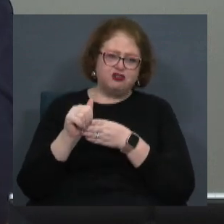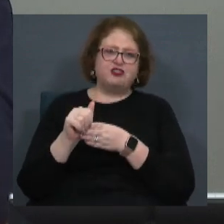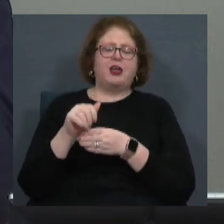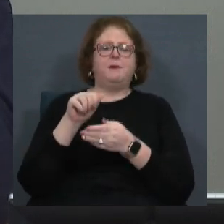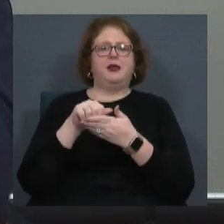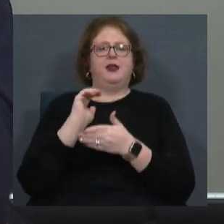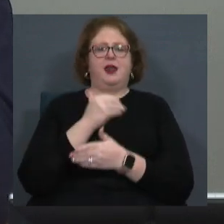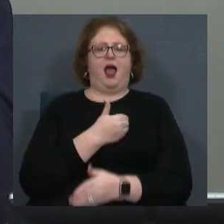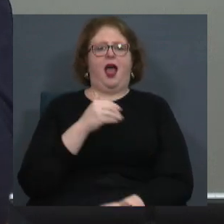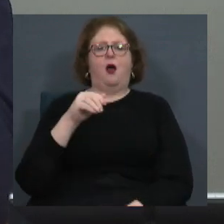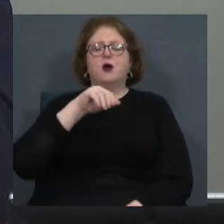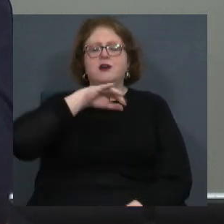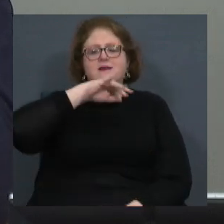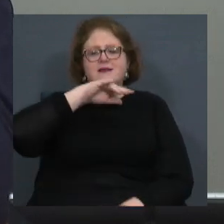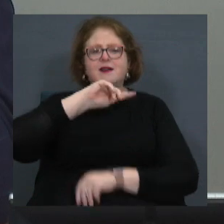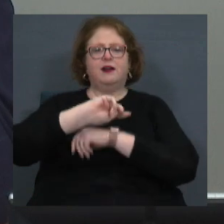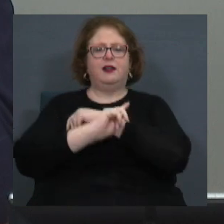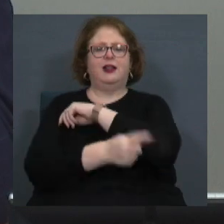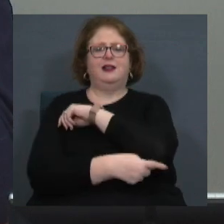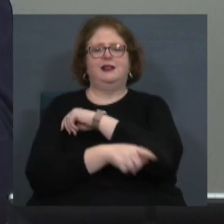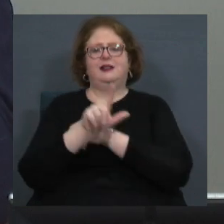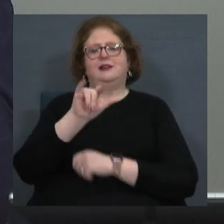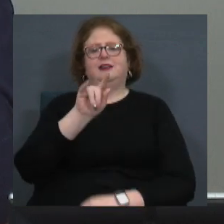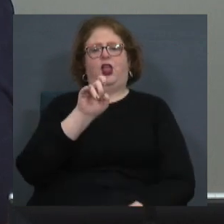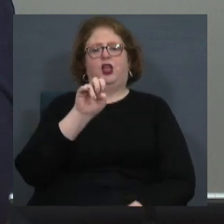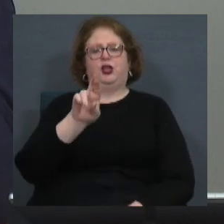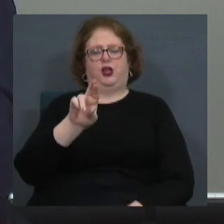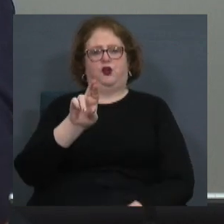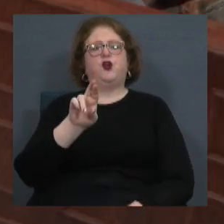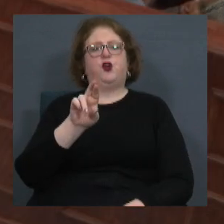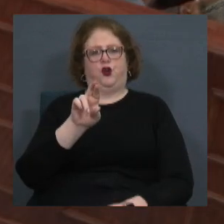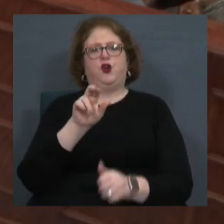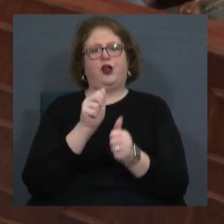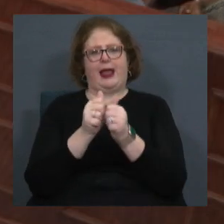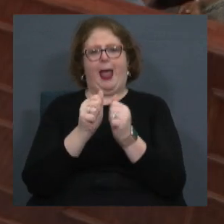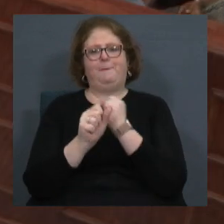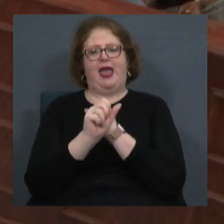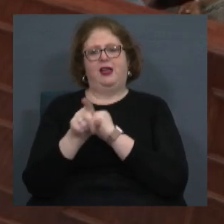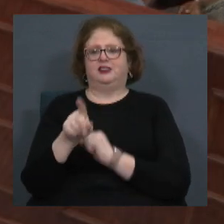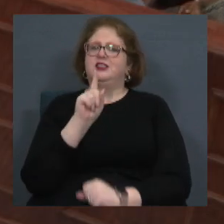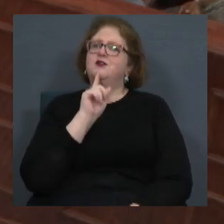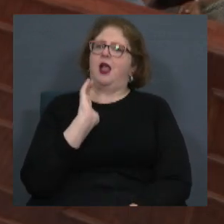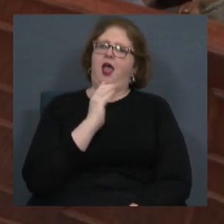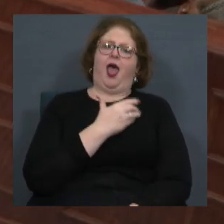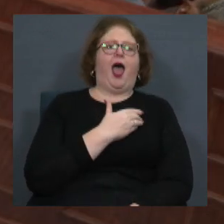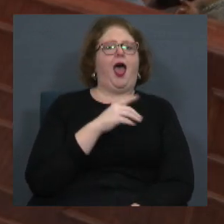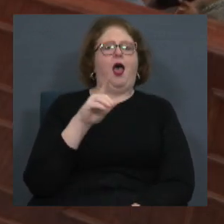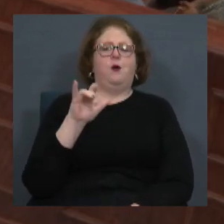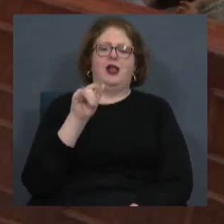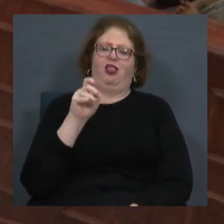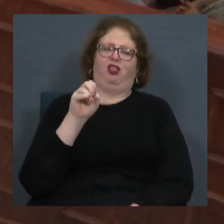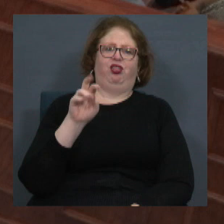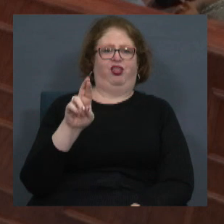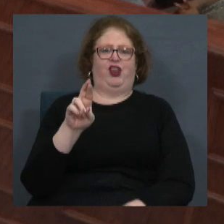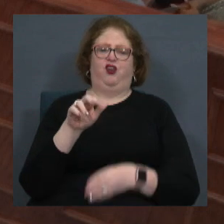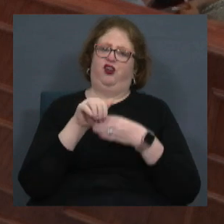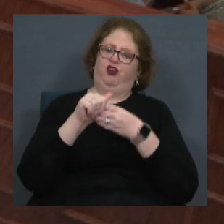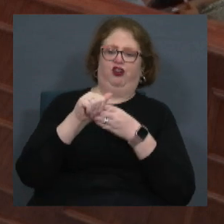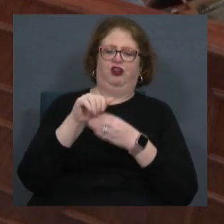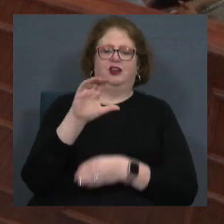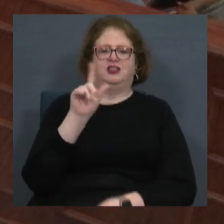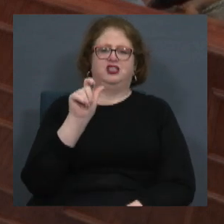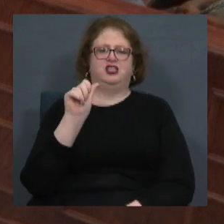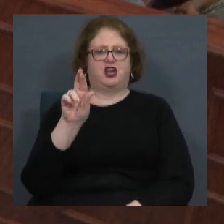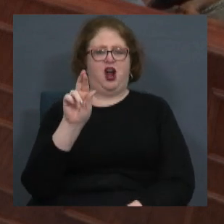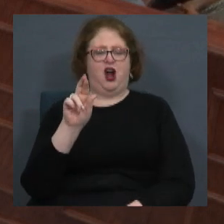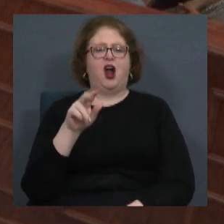campaign. She'll talk a little bit more about it, but she's definitely been our litter czar in a very real way. If you've seen some of